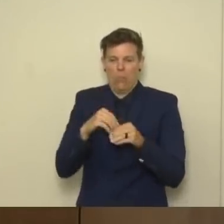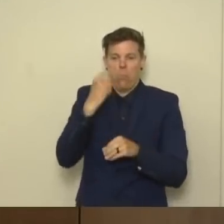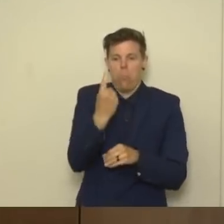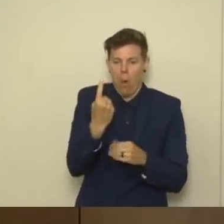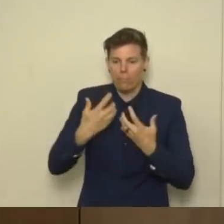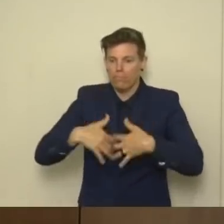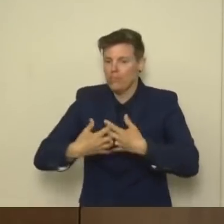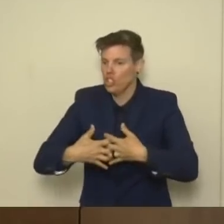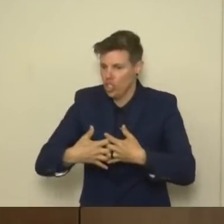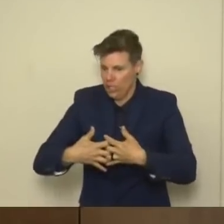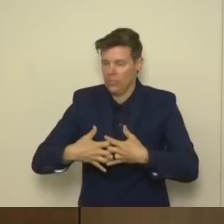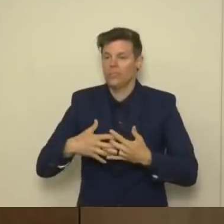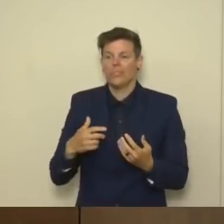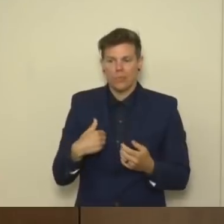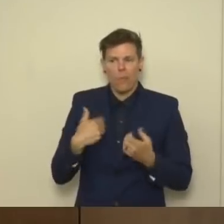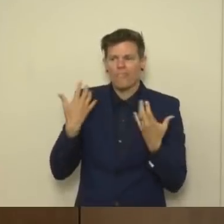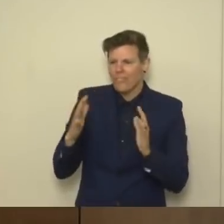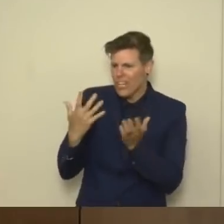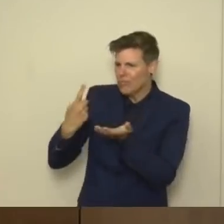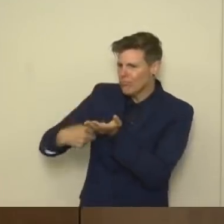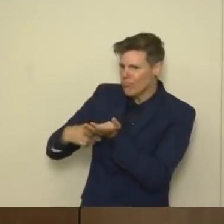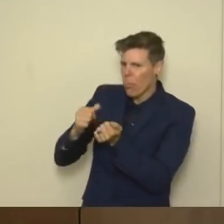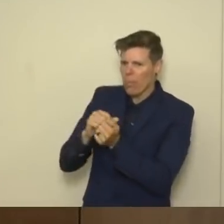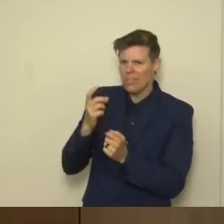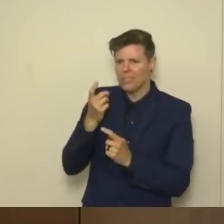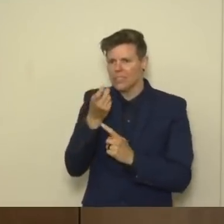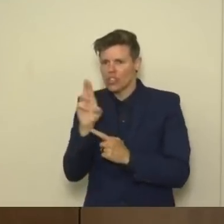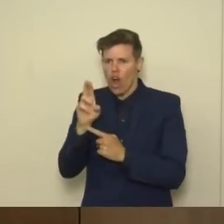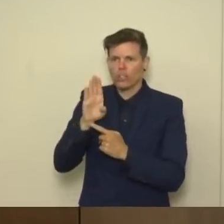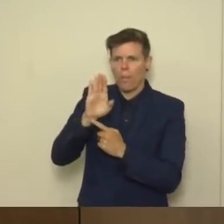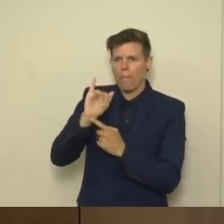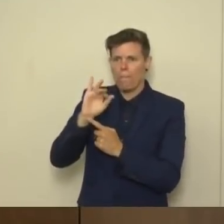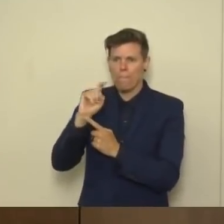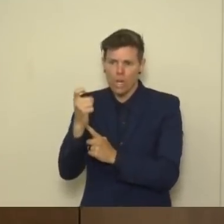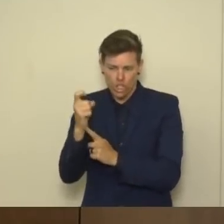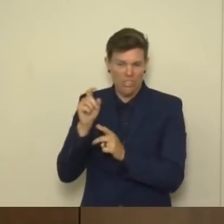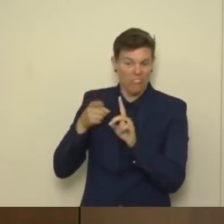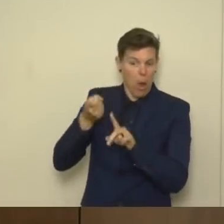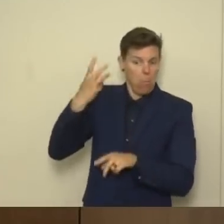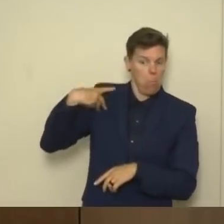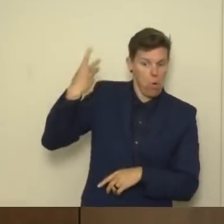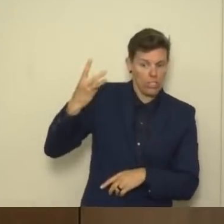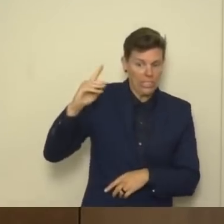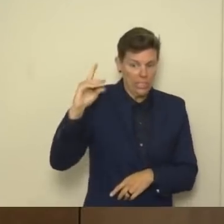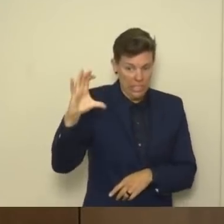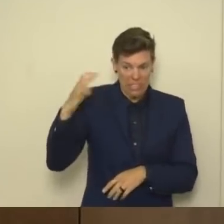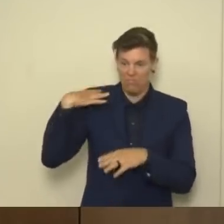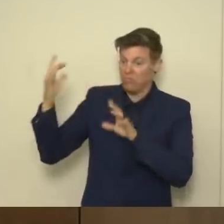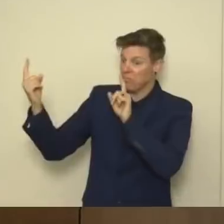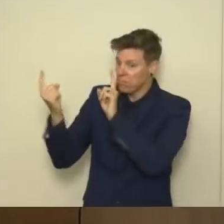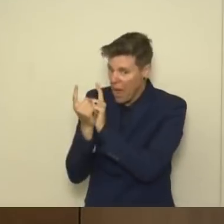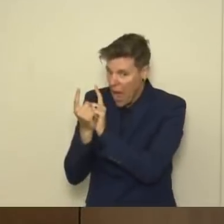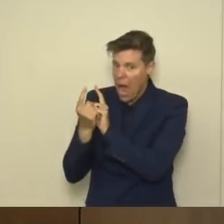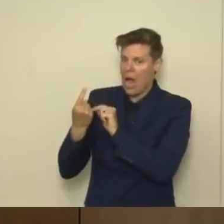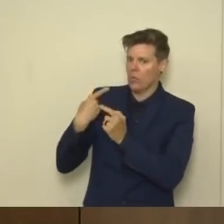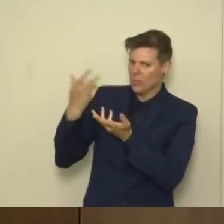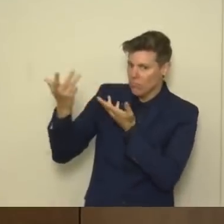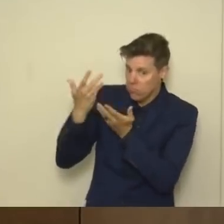with Dr. Birx from DC to make sure that we were lined up to do that. I'm very optimistic